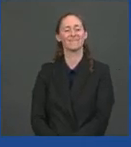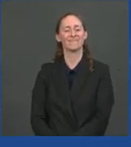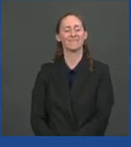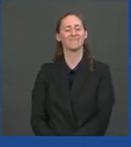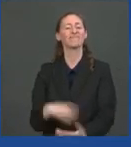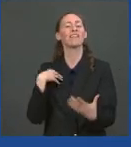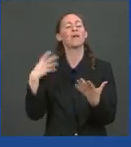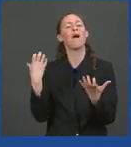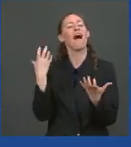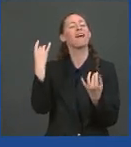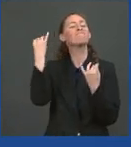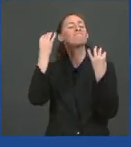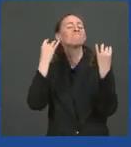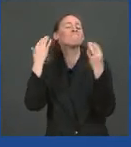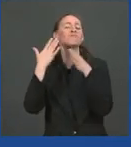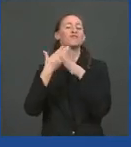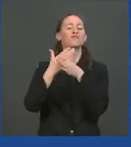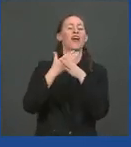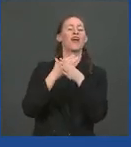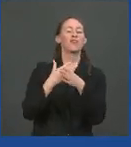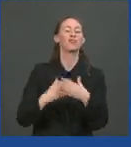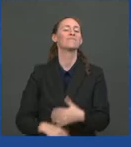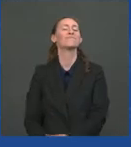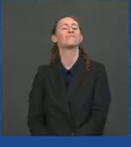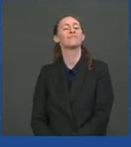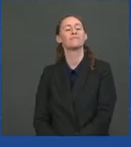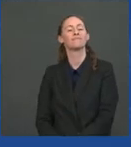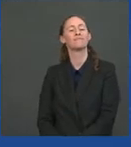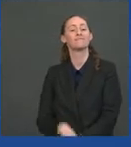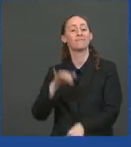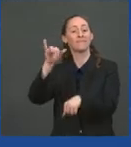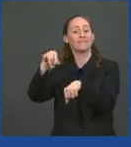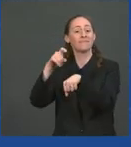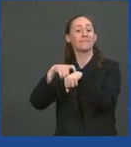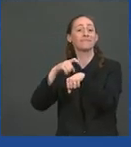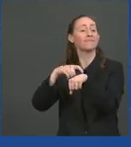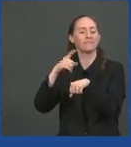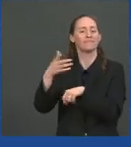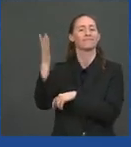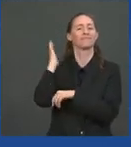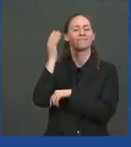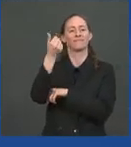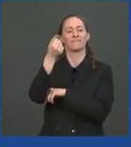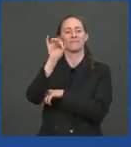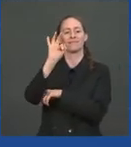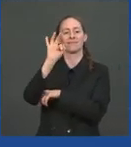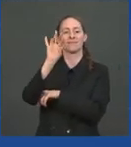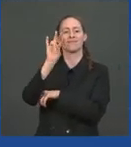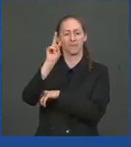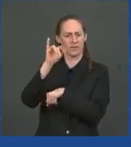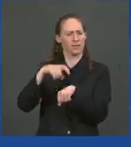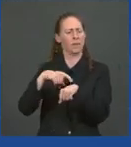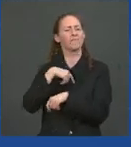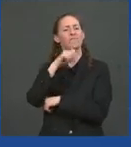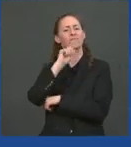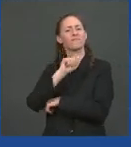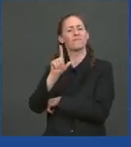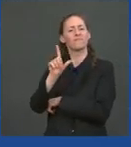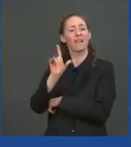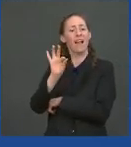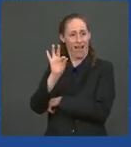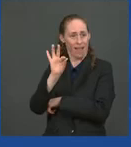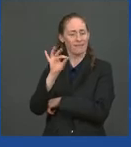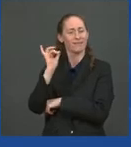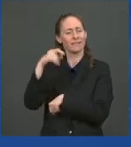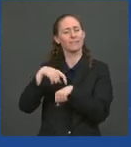In 1972, I was a 29-year-old kid who decided I was going to run for the United States Senate. I wasn't old enough. You had to be 30